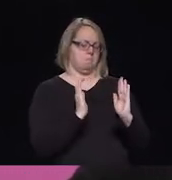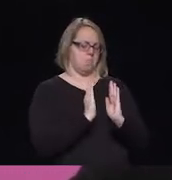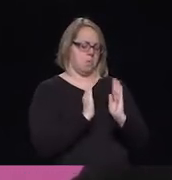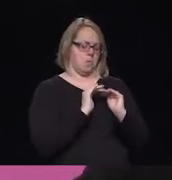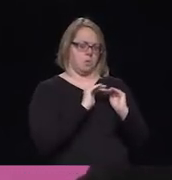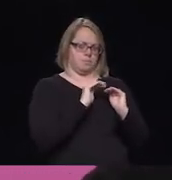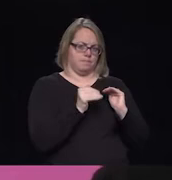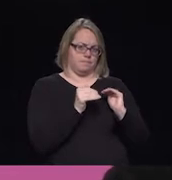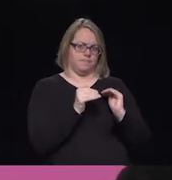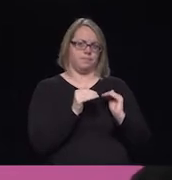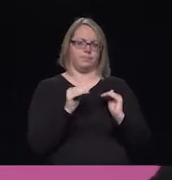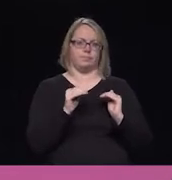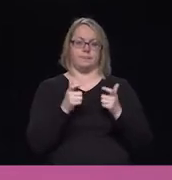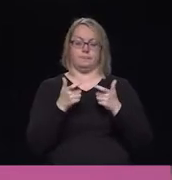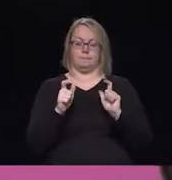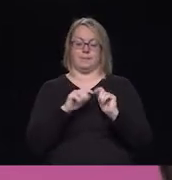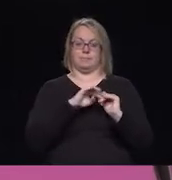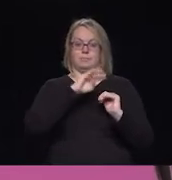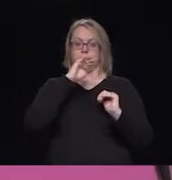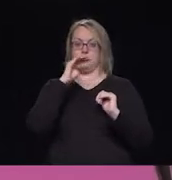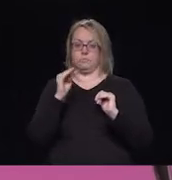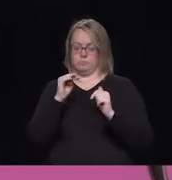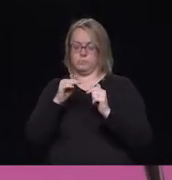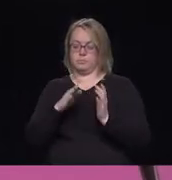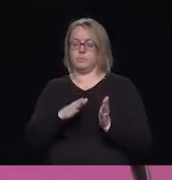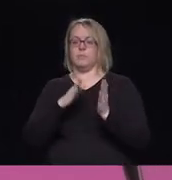bump, big bump,